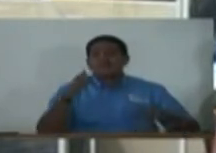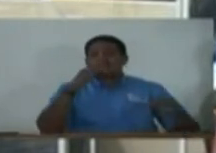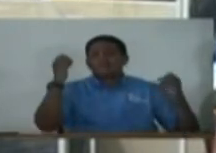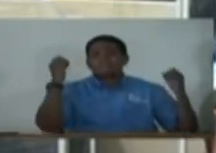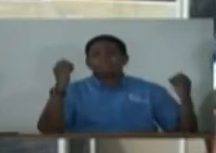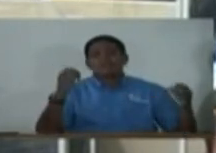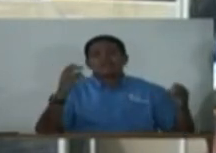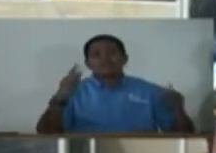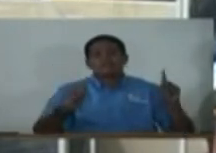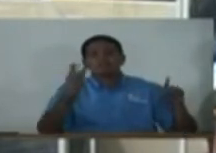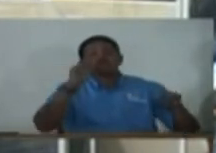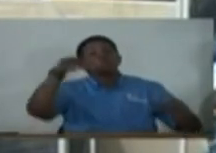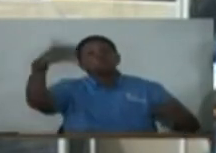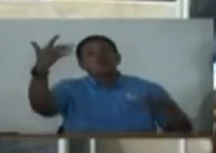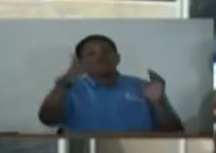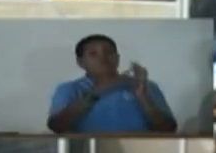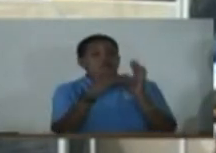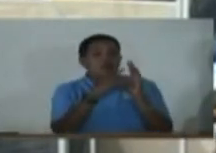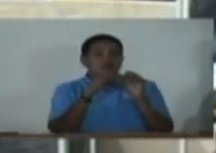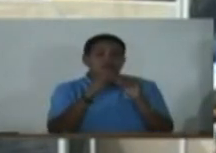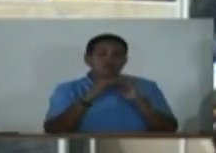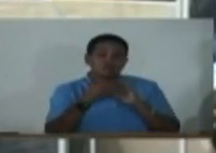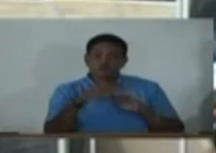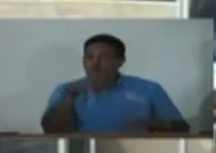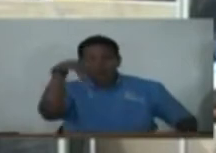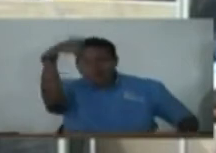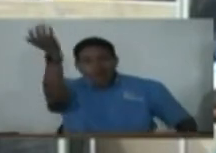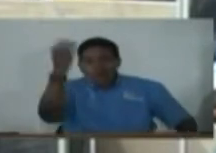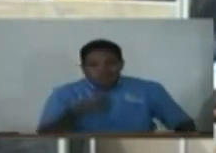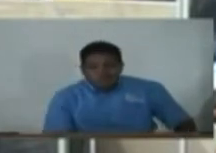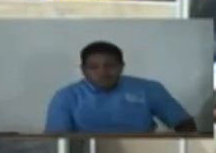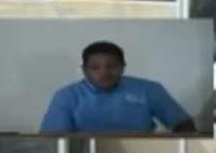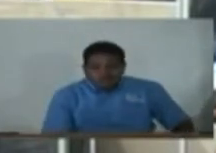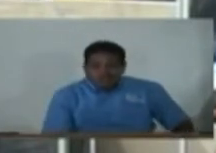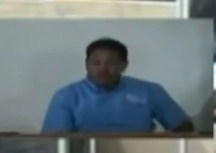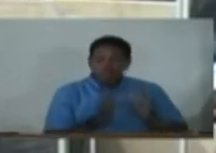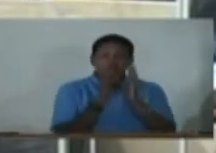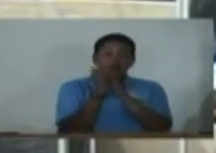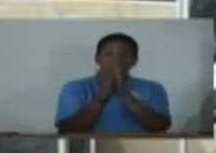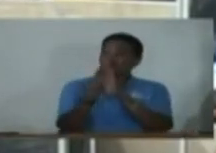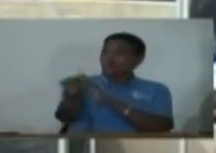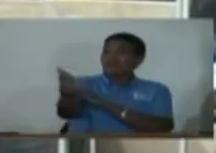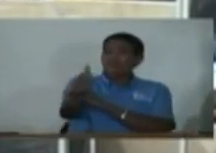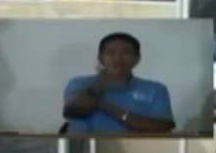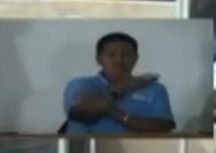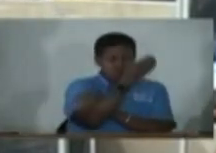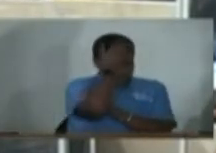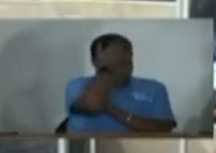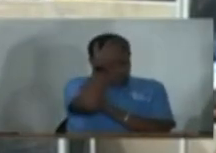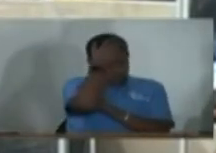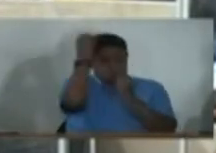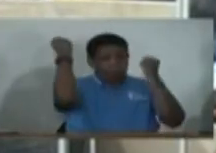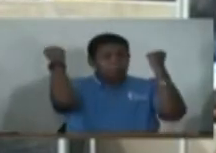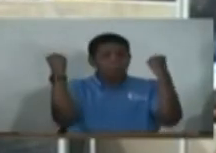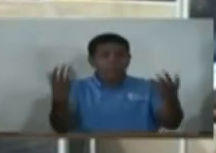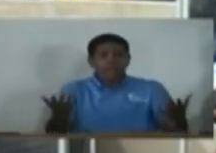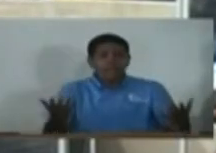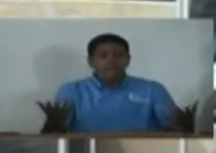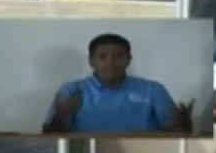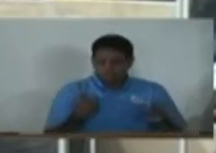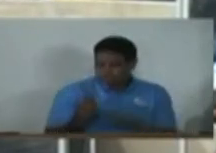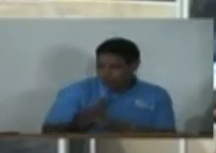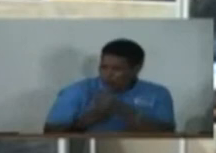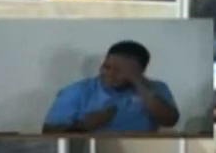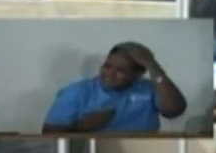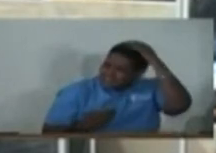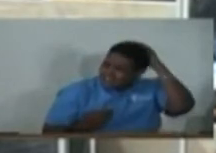unbanked persons in Jamaica. Yeah. Unbanked, they don't have a bank account. And then we had to figure out